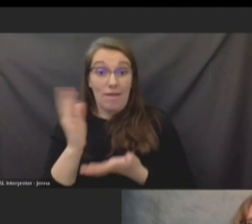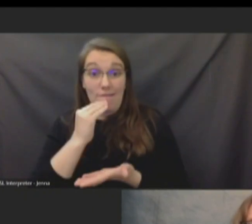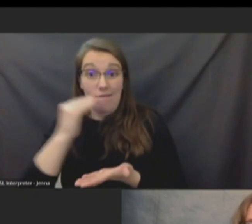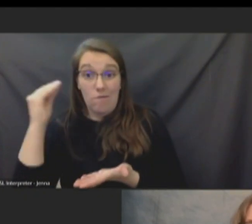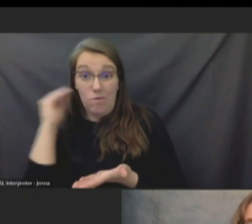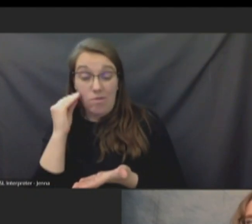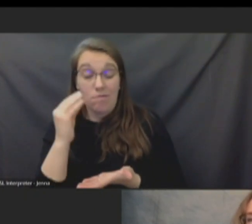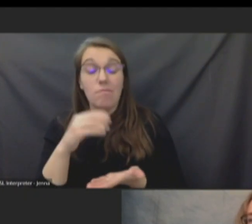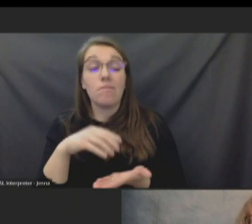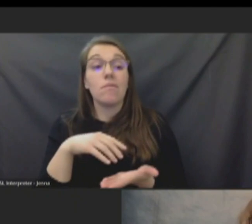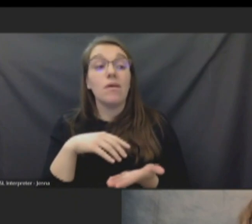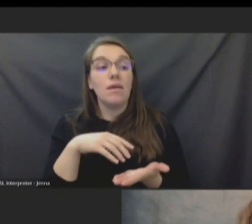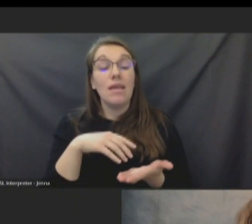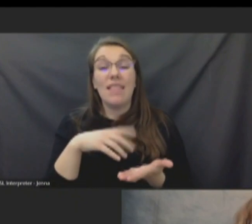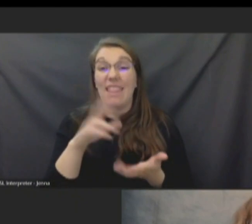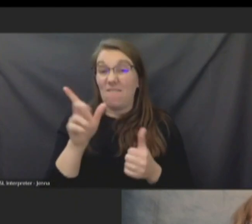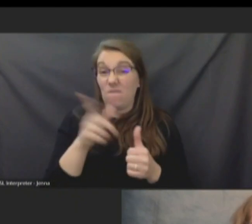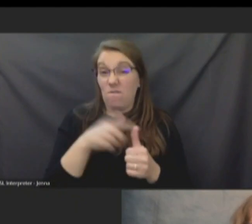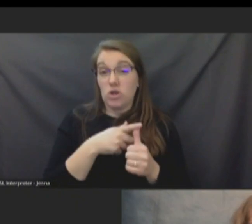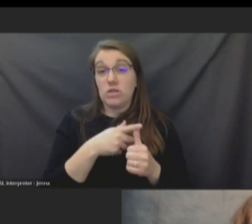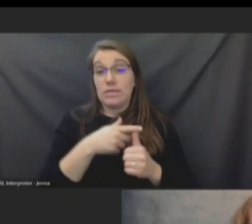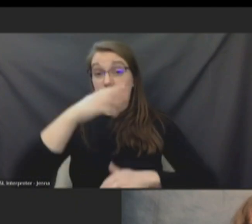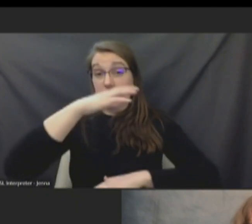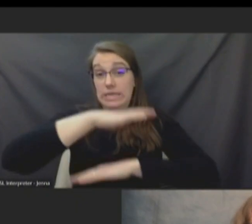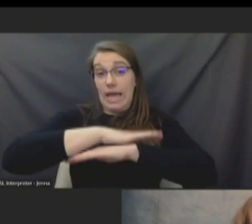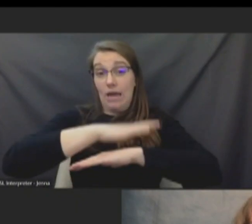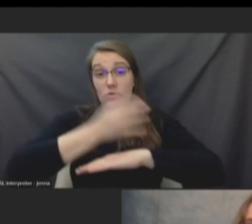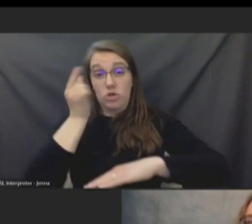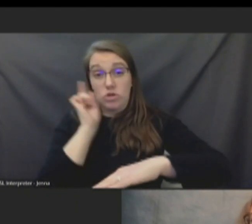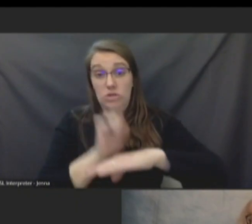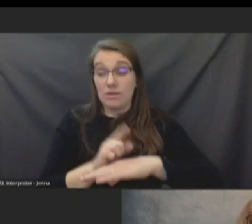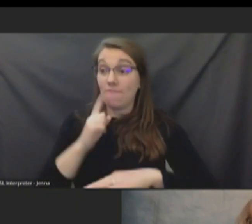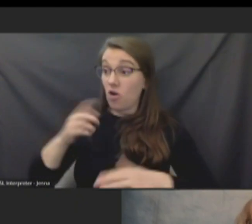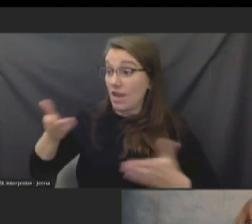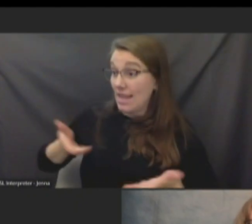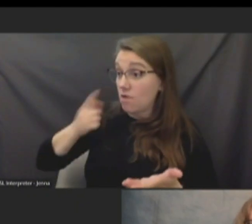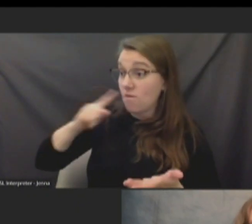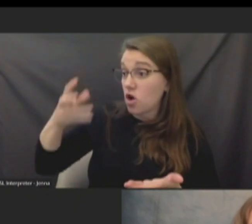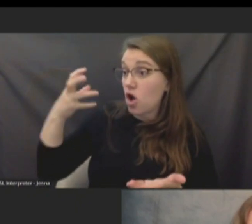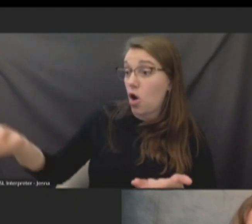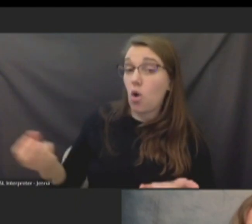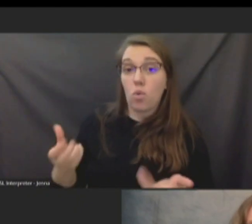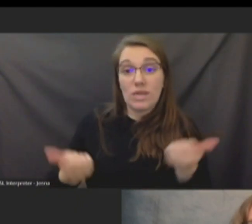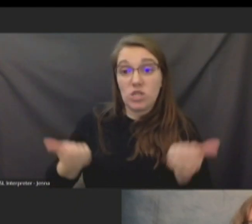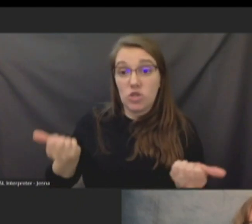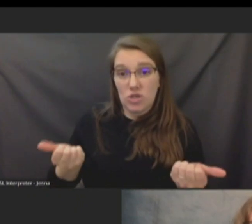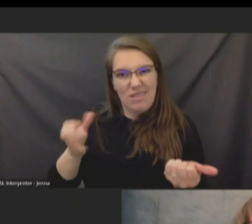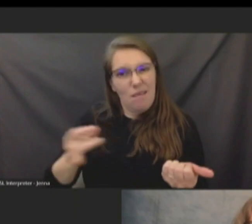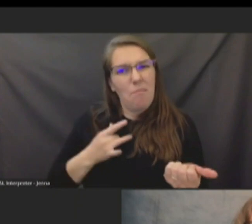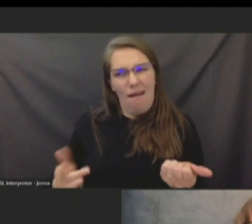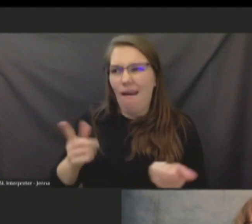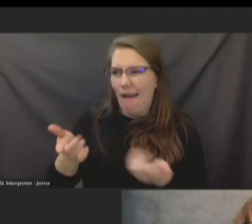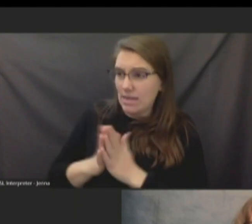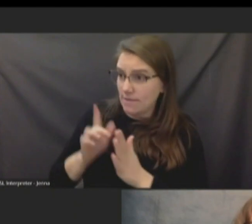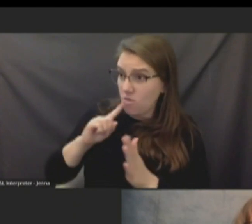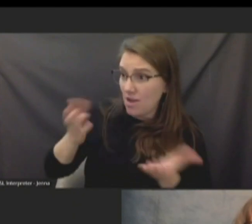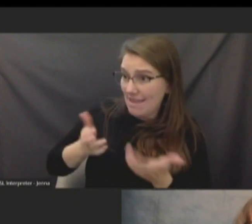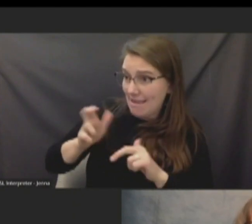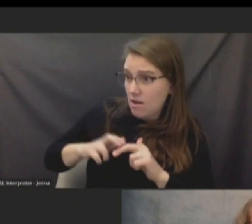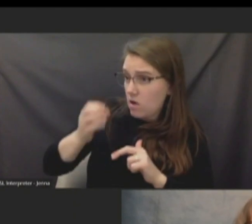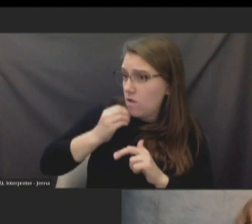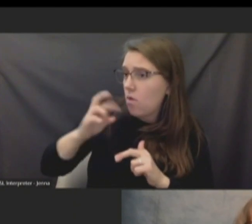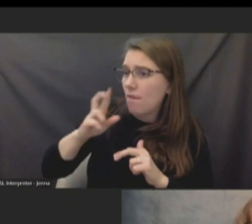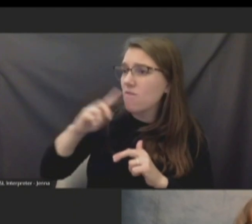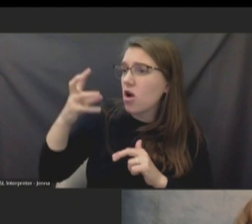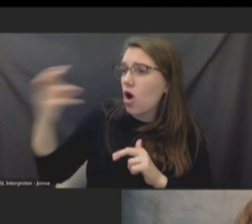that's usually a reasonable place to just ask the customer, is it for here or to go, which is a question that's often asked in that interaction. Then if